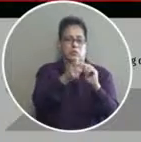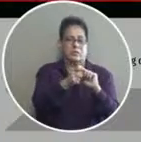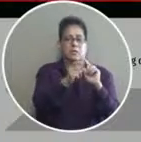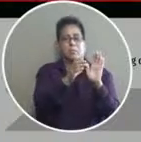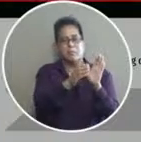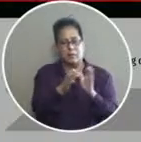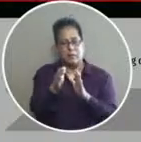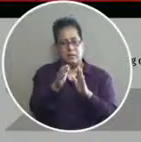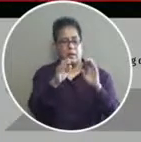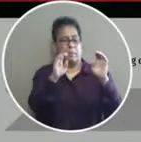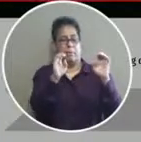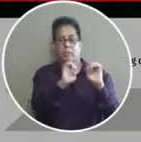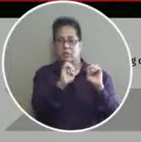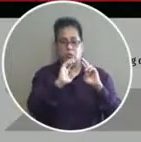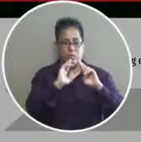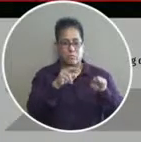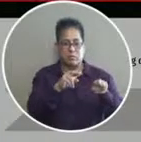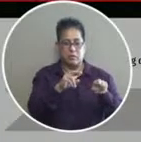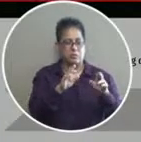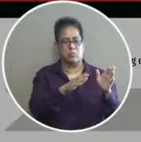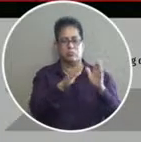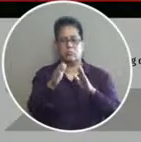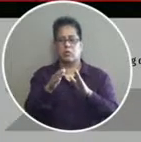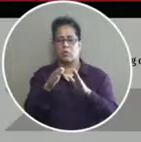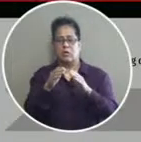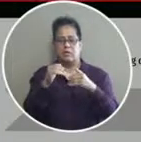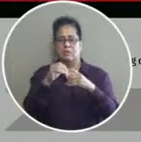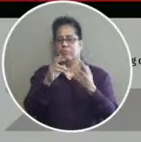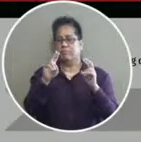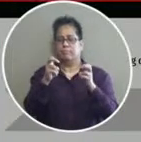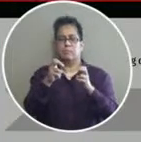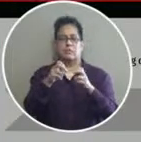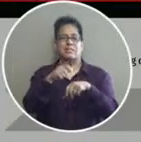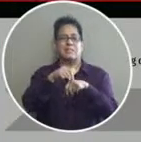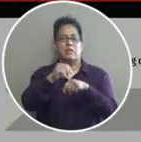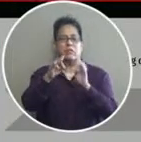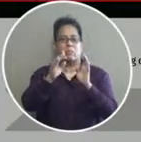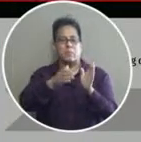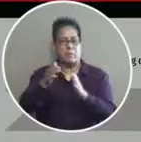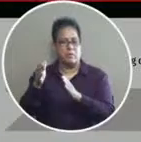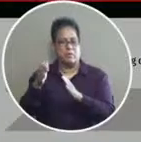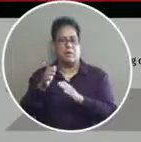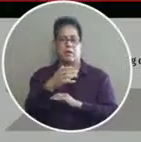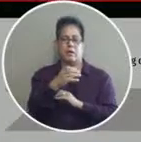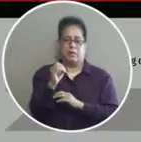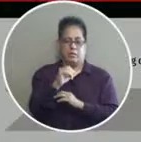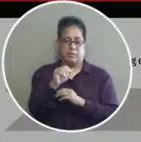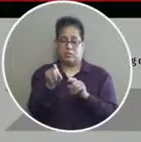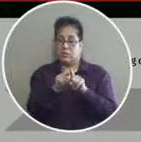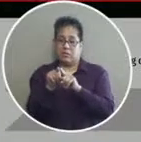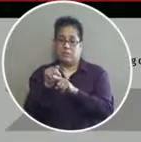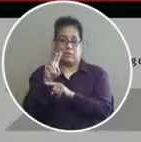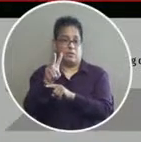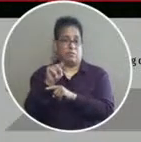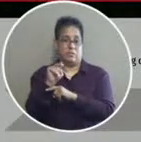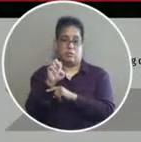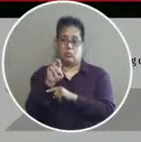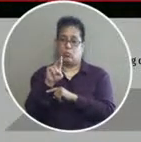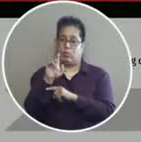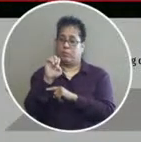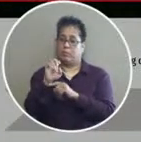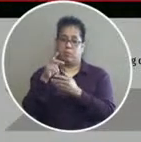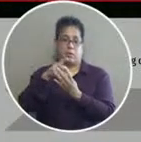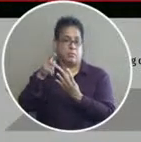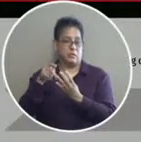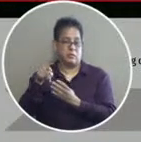plan from emergency response to a state of preparedness. And as I mentioned earlier, even in terms of the vulnerable population, this is